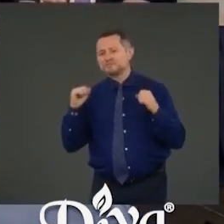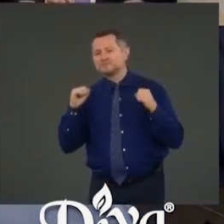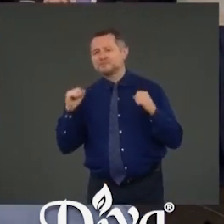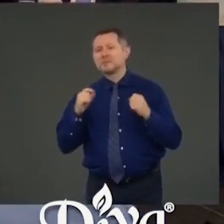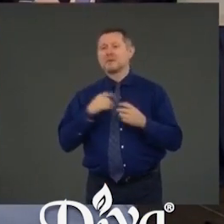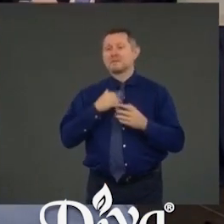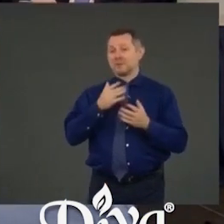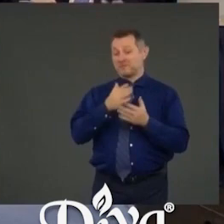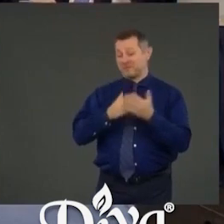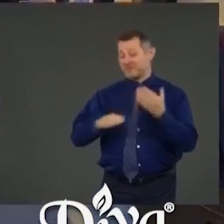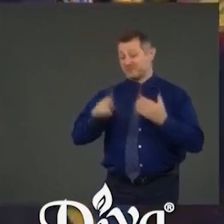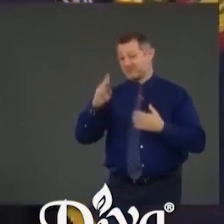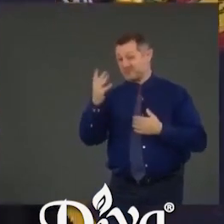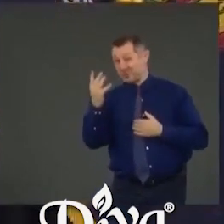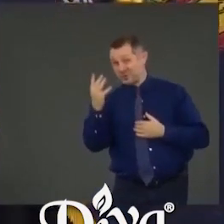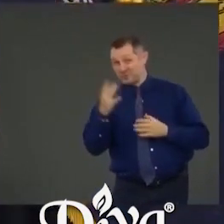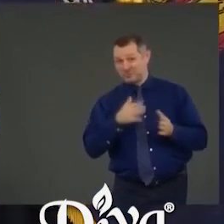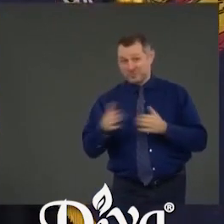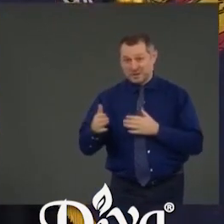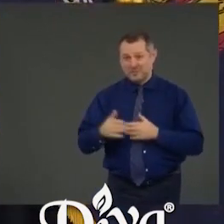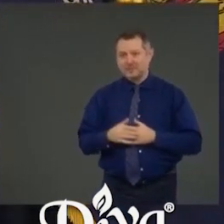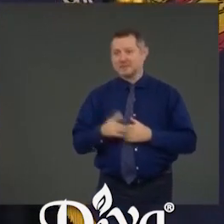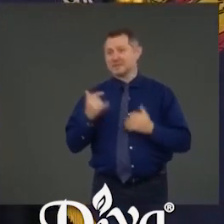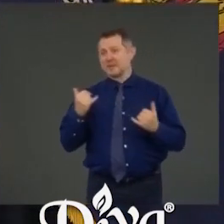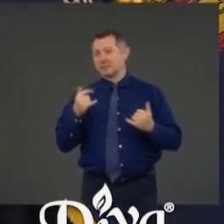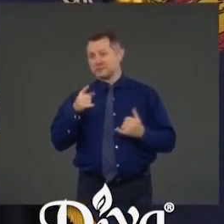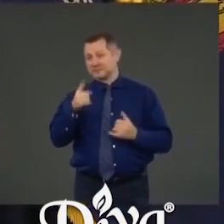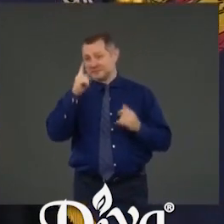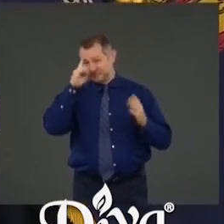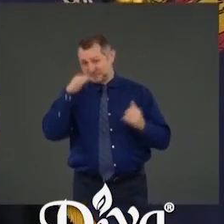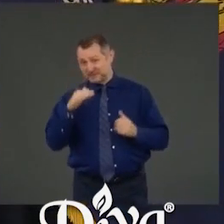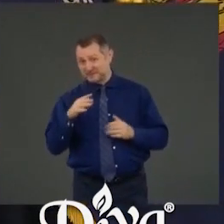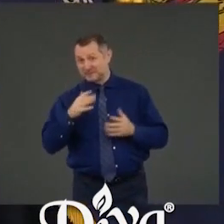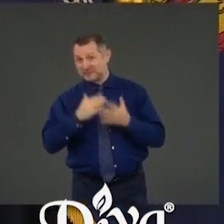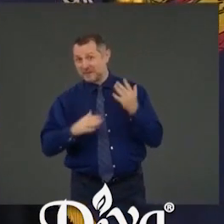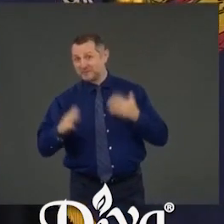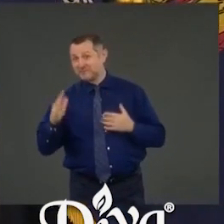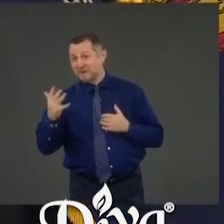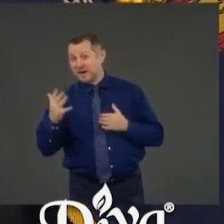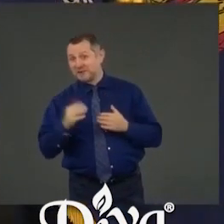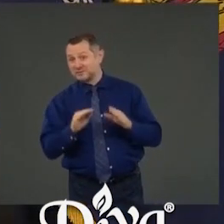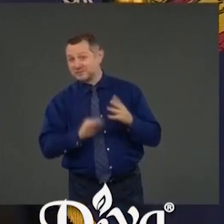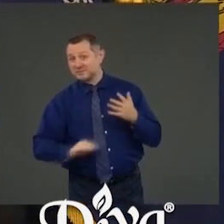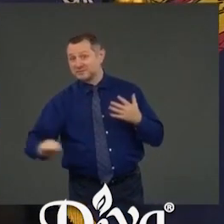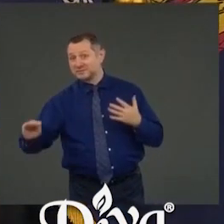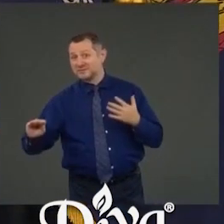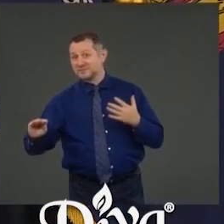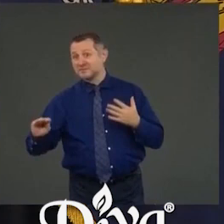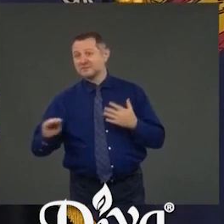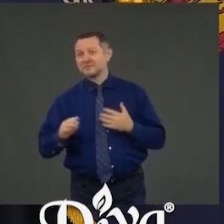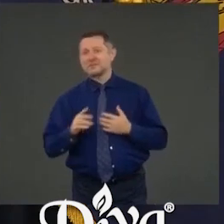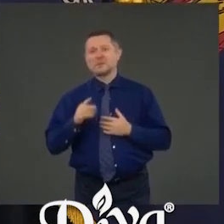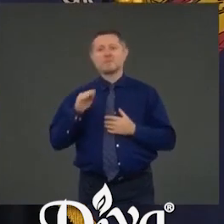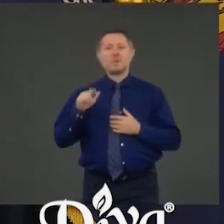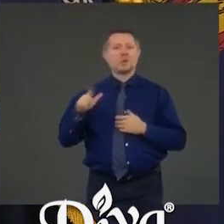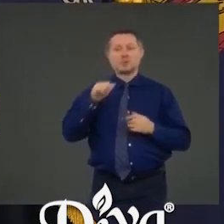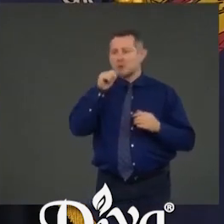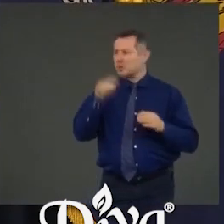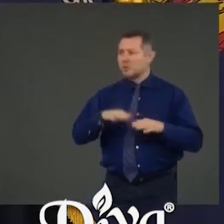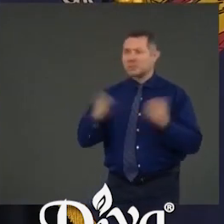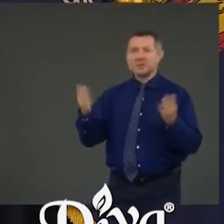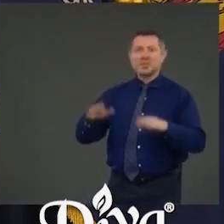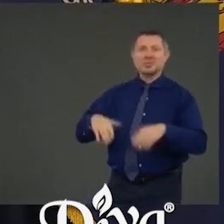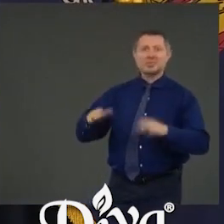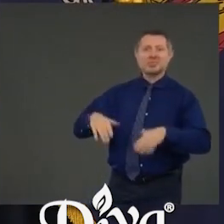4. Yes. Do you now anticipate a phase 5, or do you think that something like malls and gyms may not be able to open until there's a vaccine?